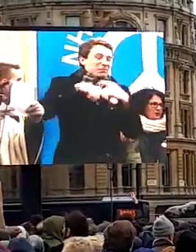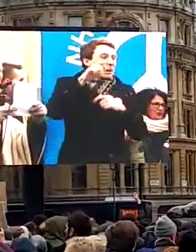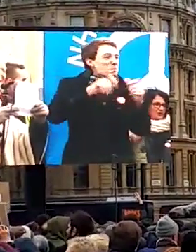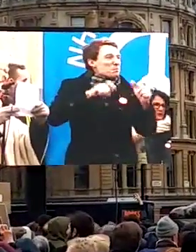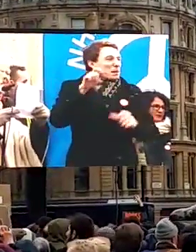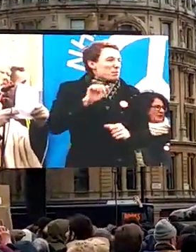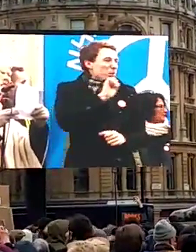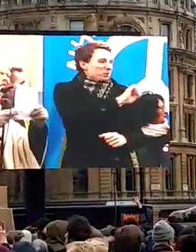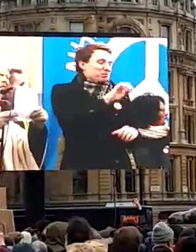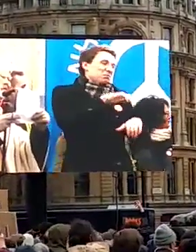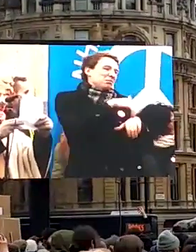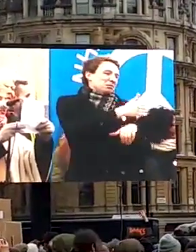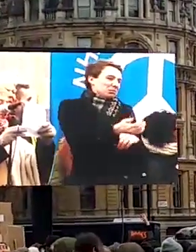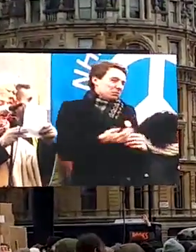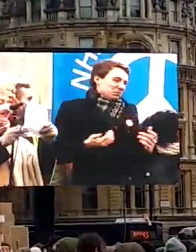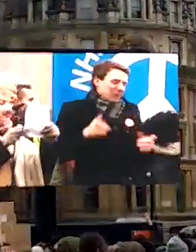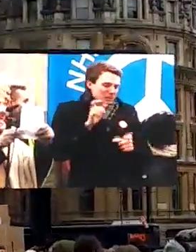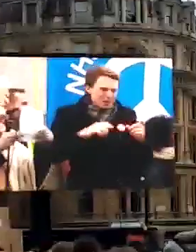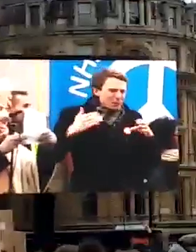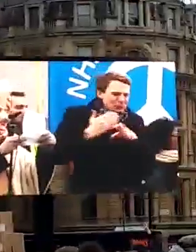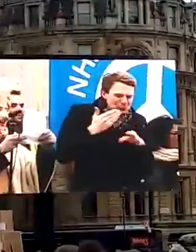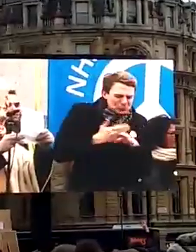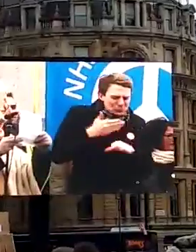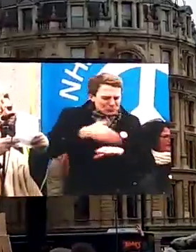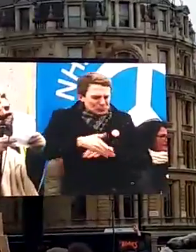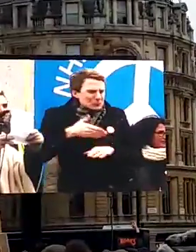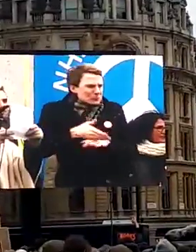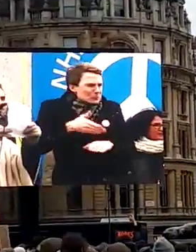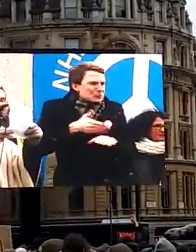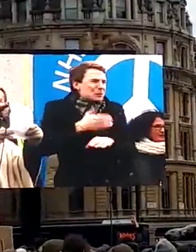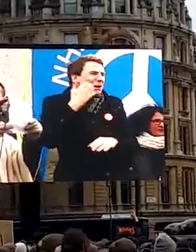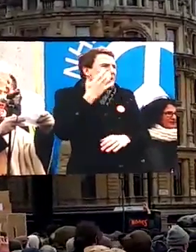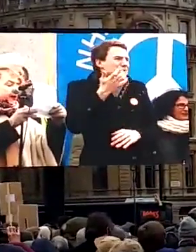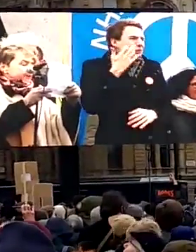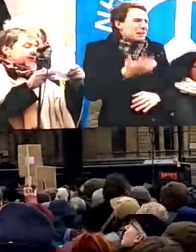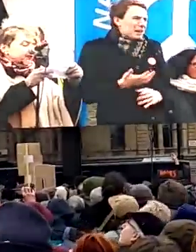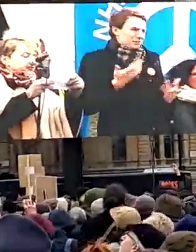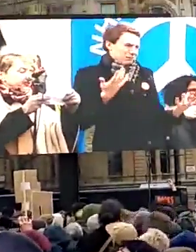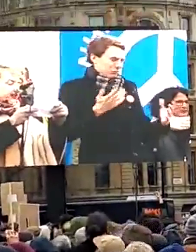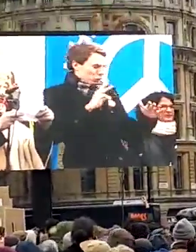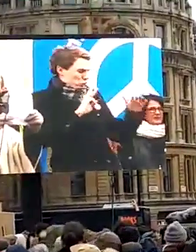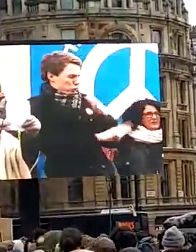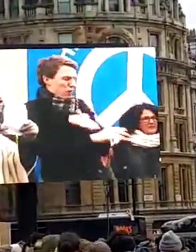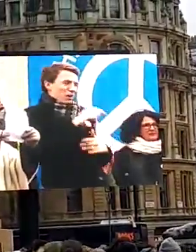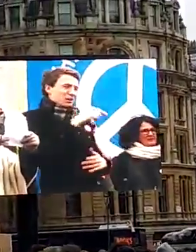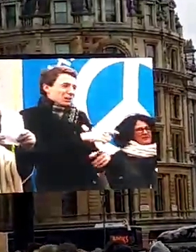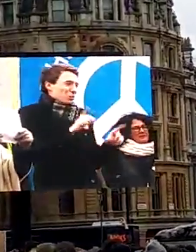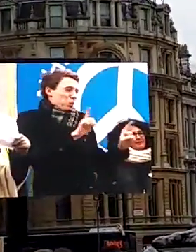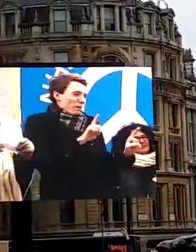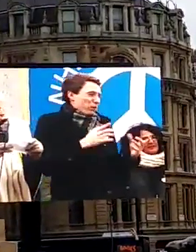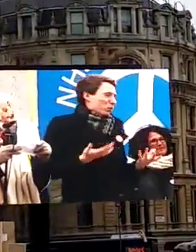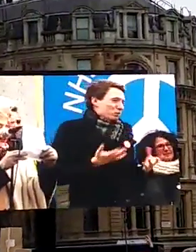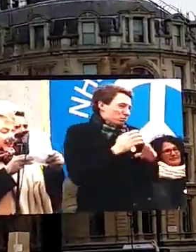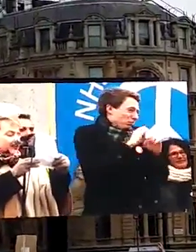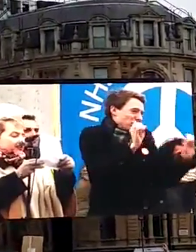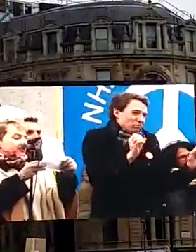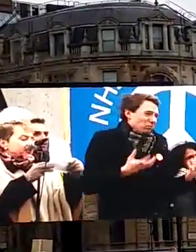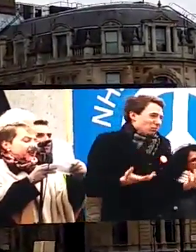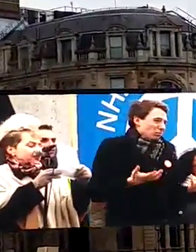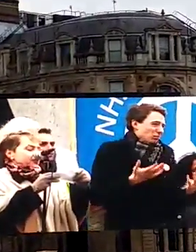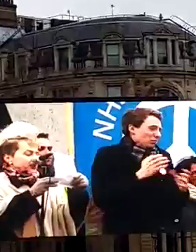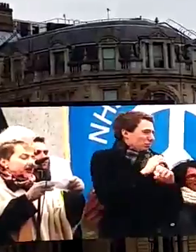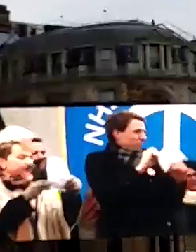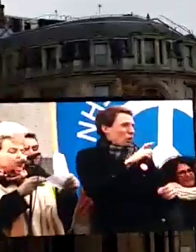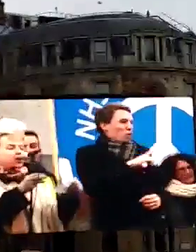to make ends meet. Trident serves no purpose for the people of this country, struggling as